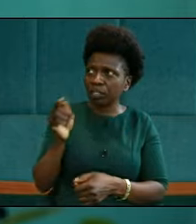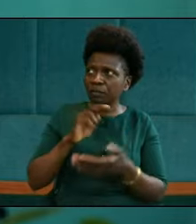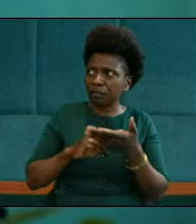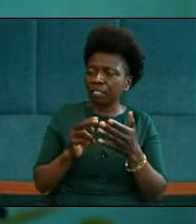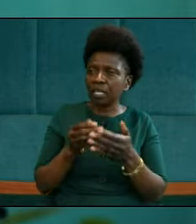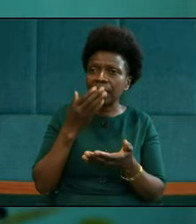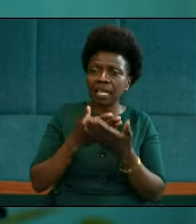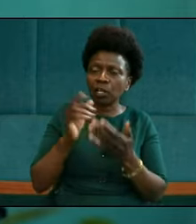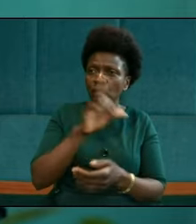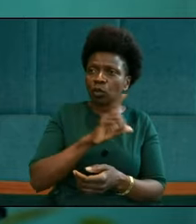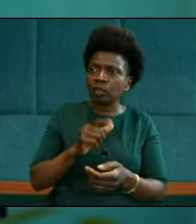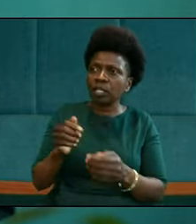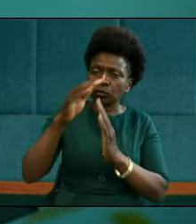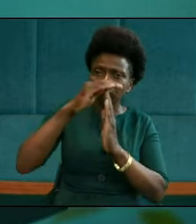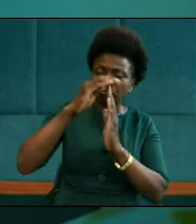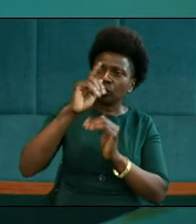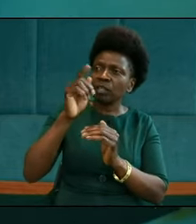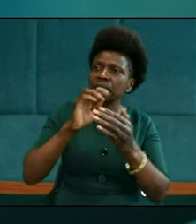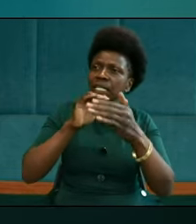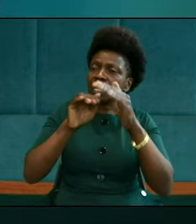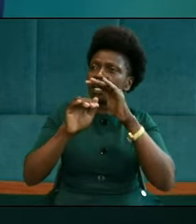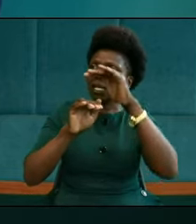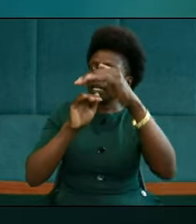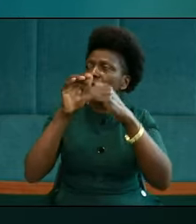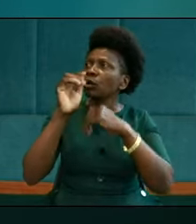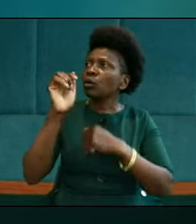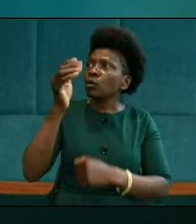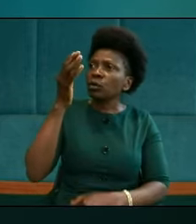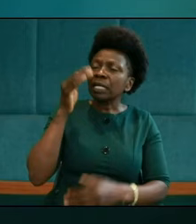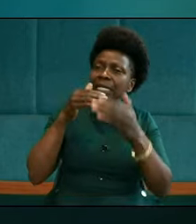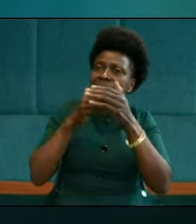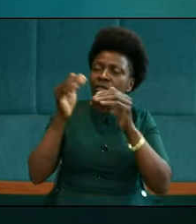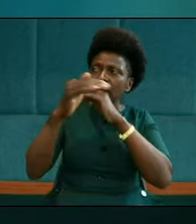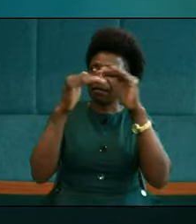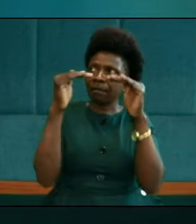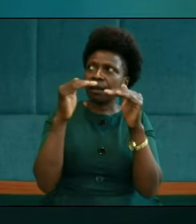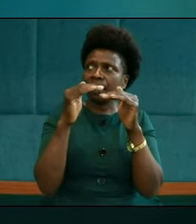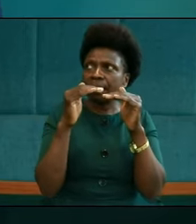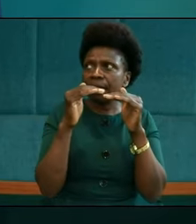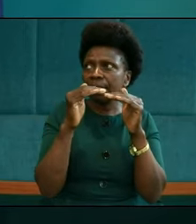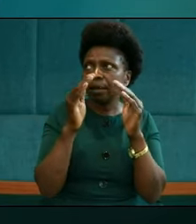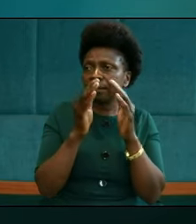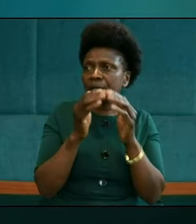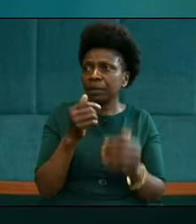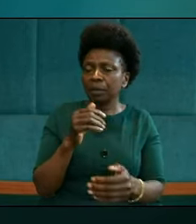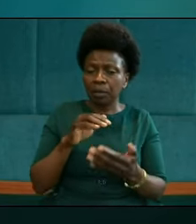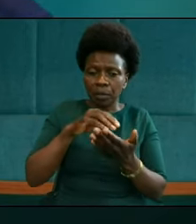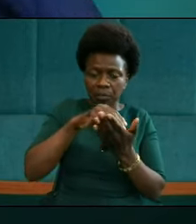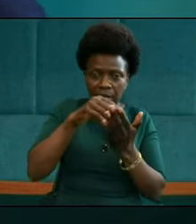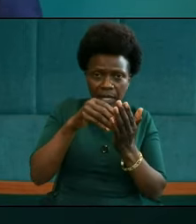And I thank God that the top of this ladder reached to the heaven.